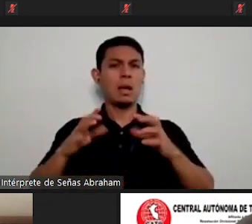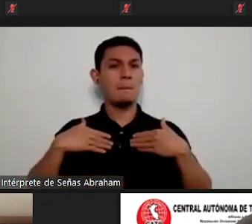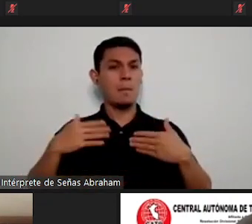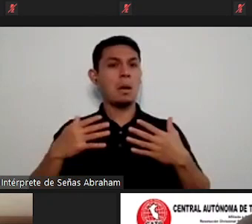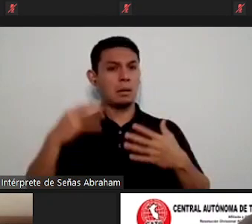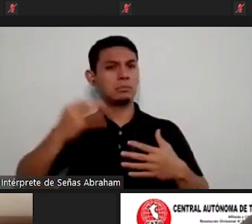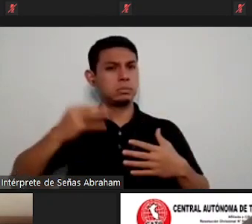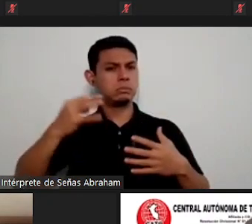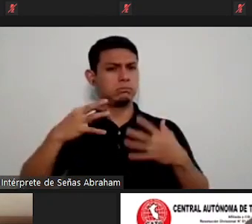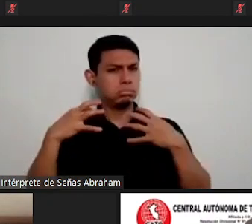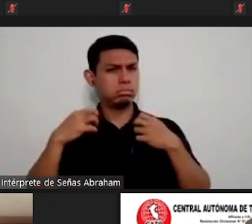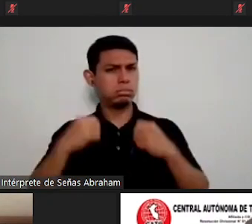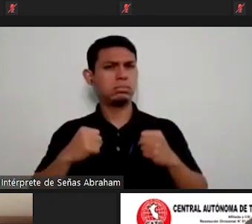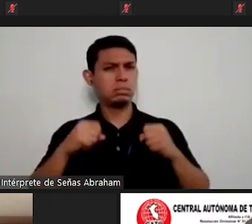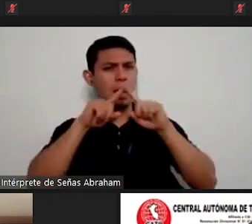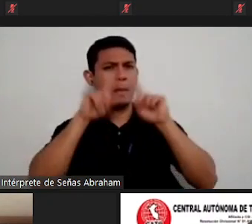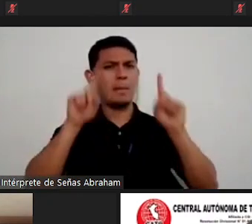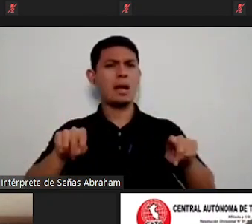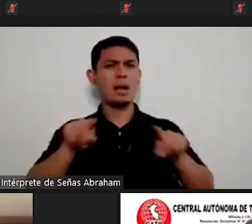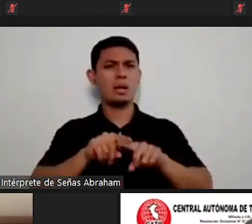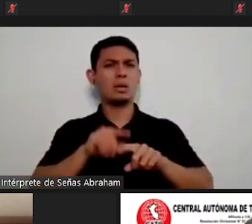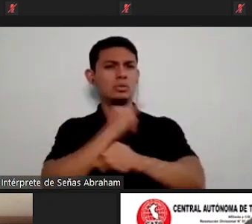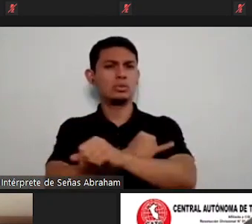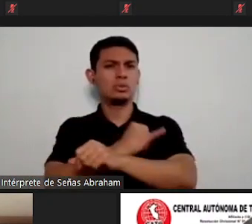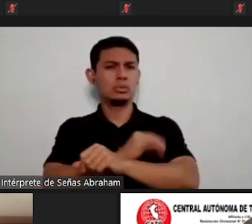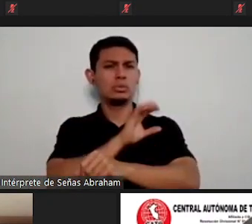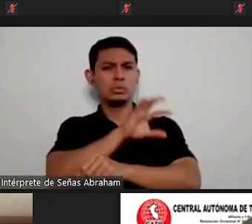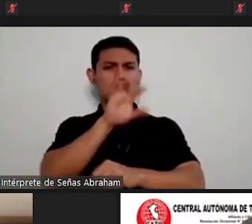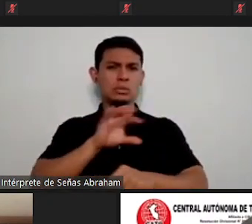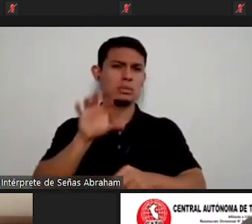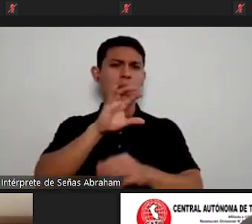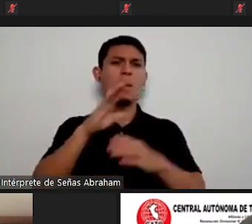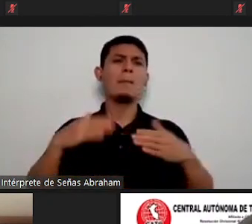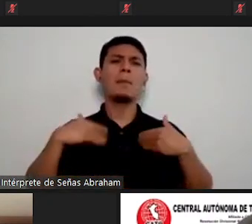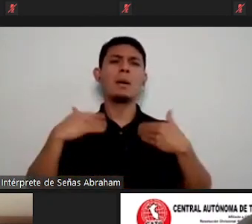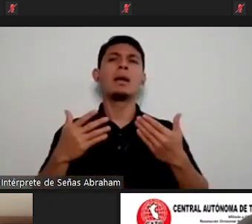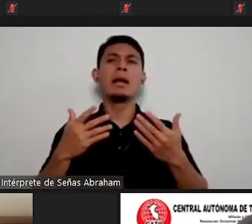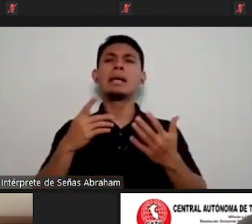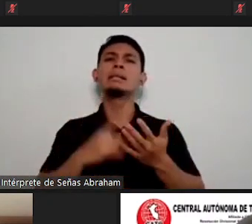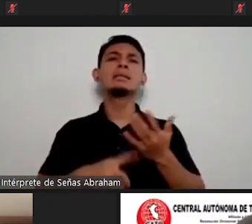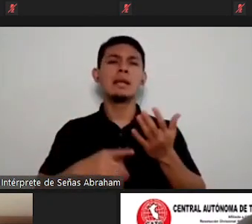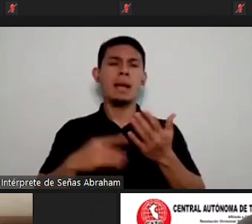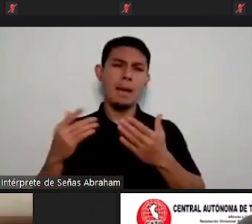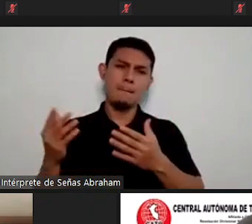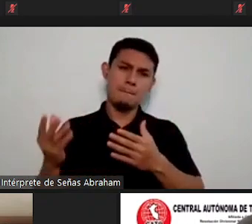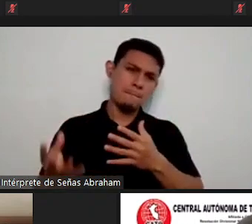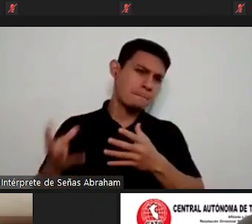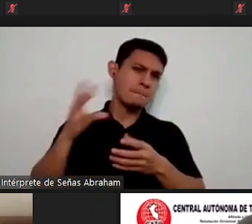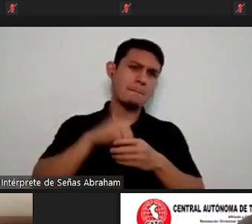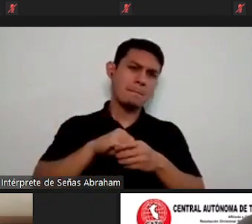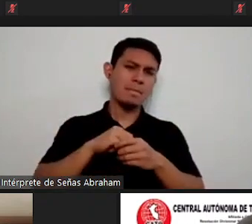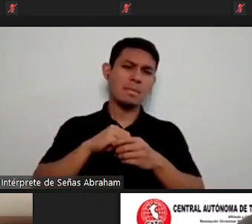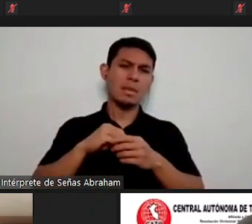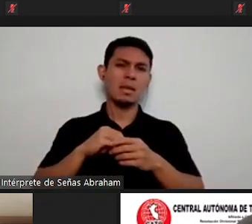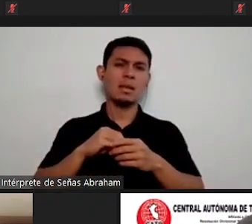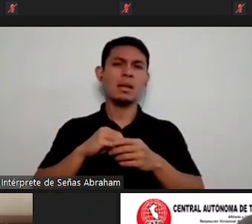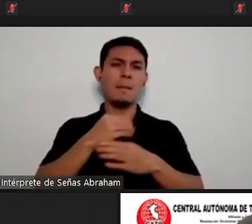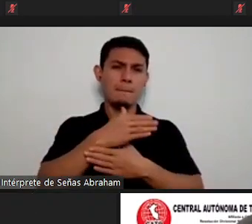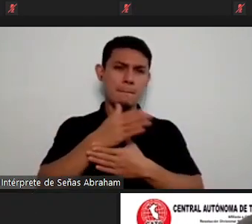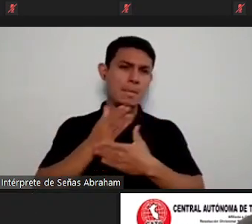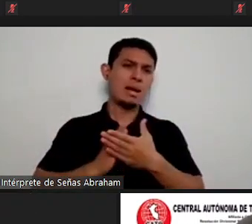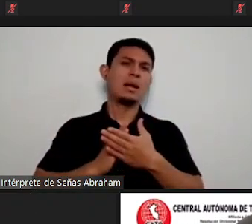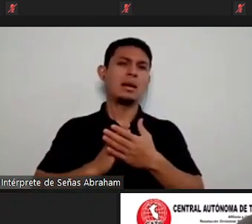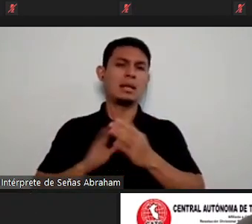capacity as you engage in the implementation of the priority action identified in the national action